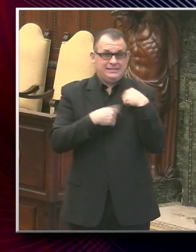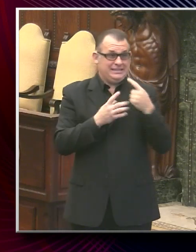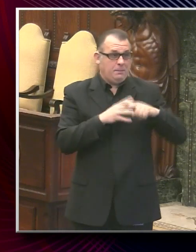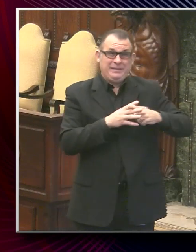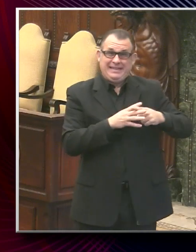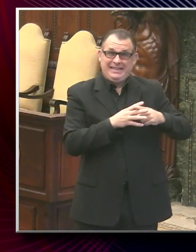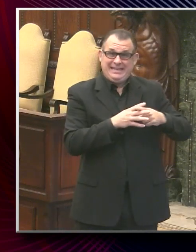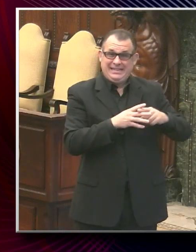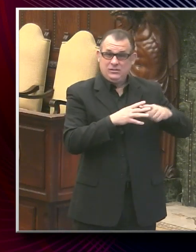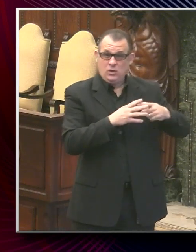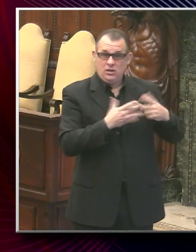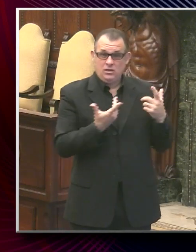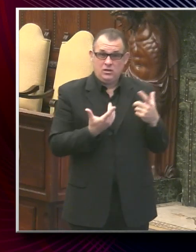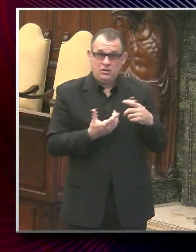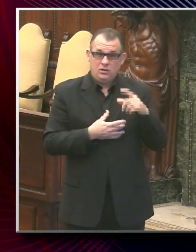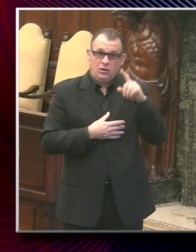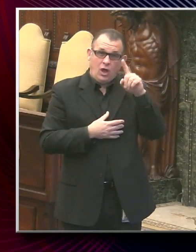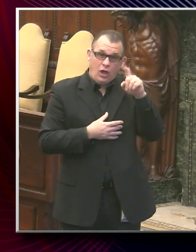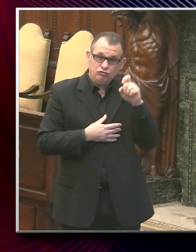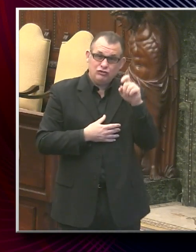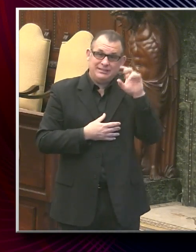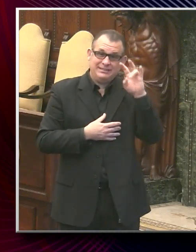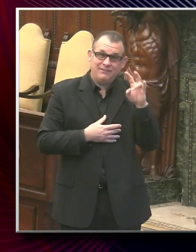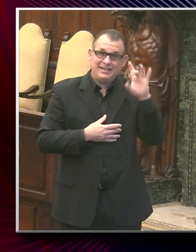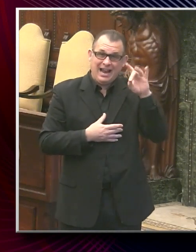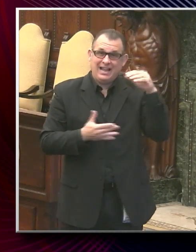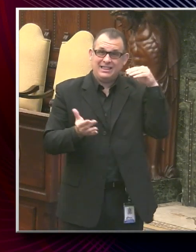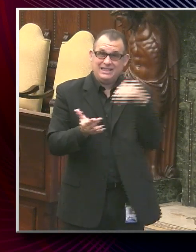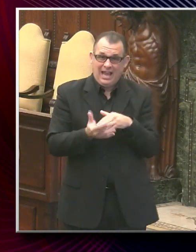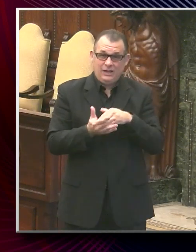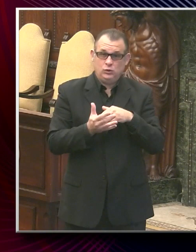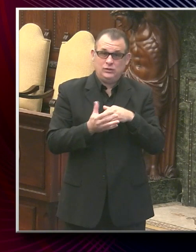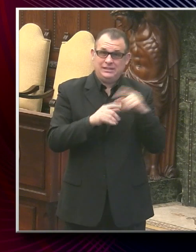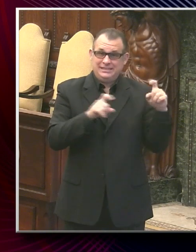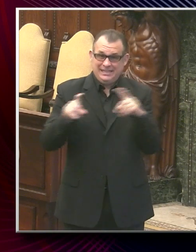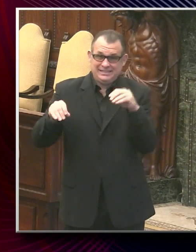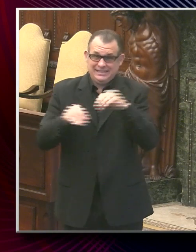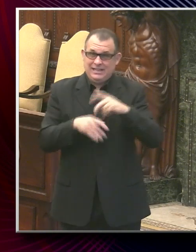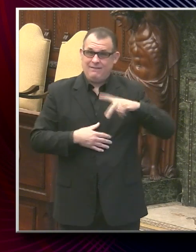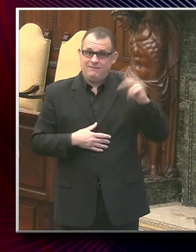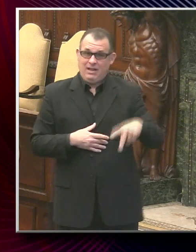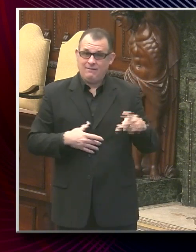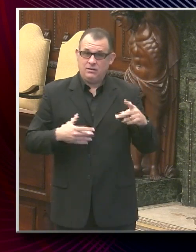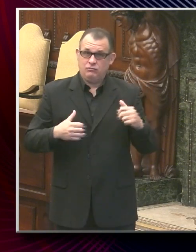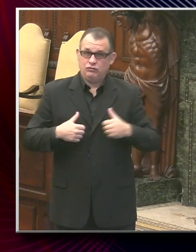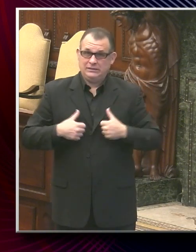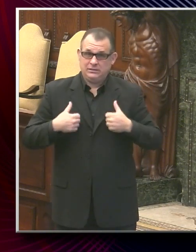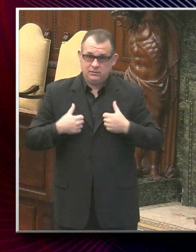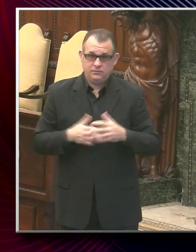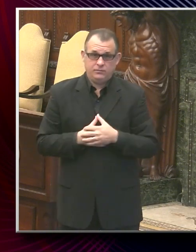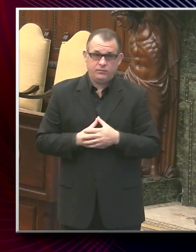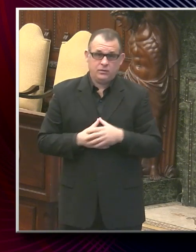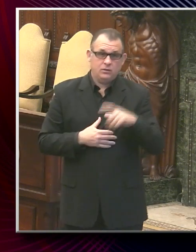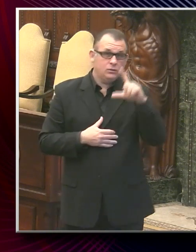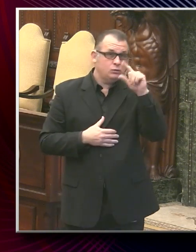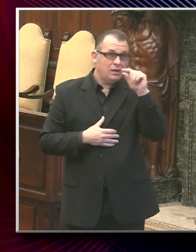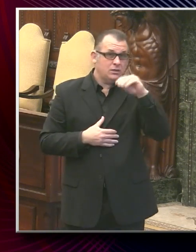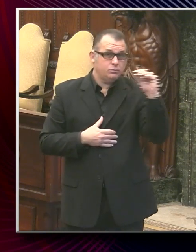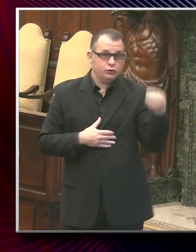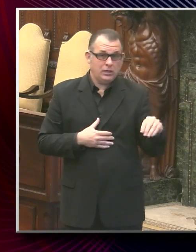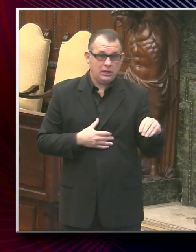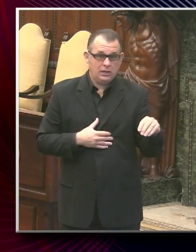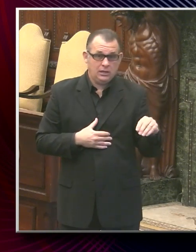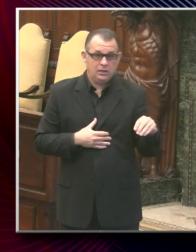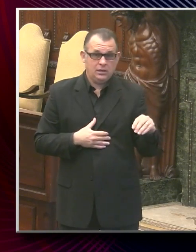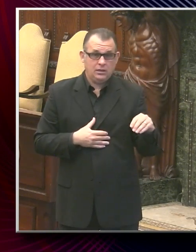done 178,000 tests in Philadelphia residents. Of those, for 20%, the race and ethnicity of the person